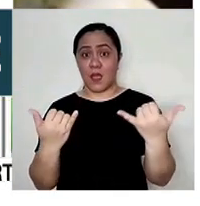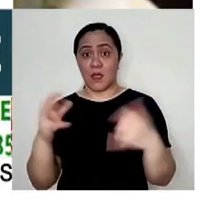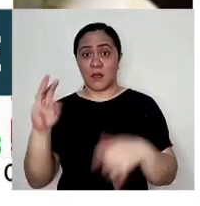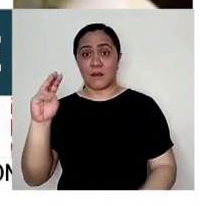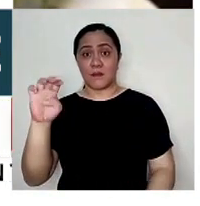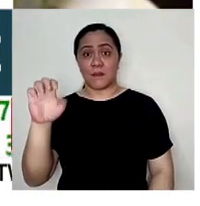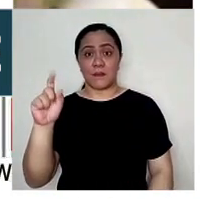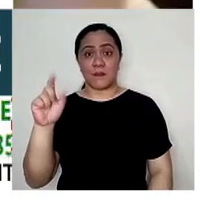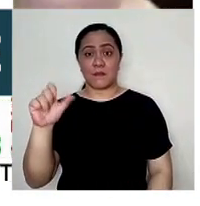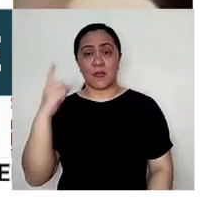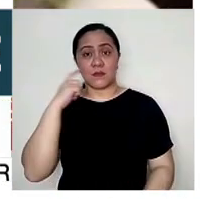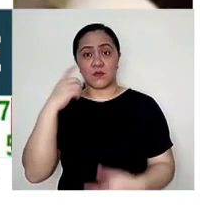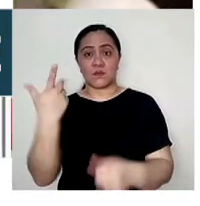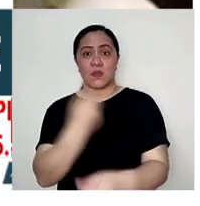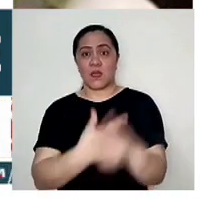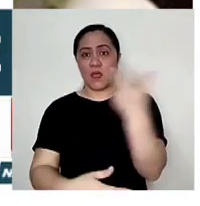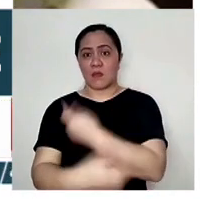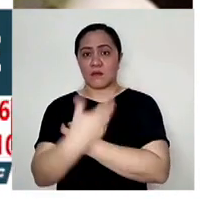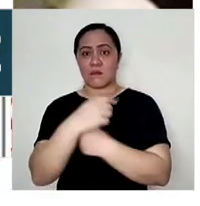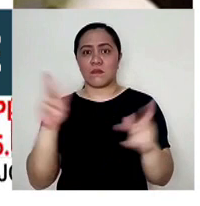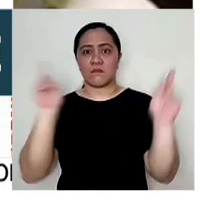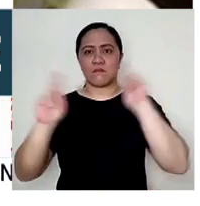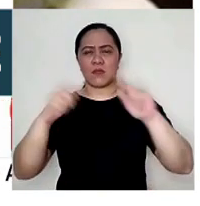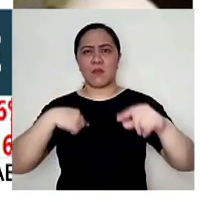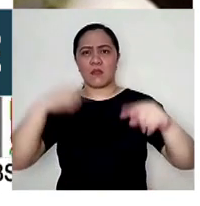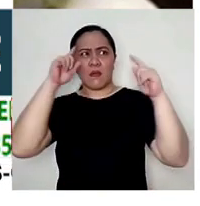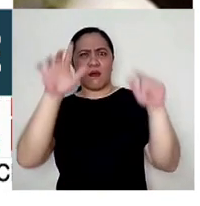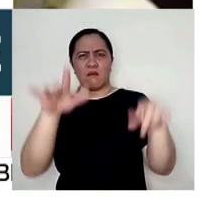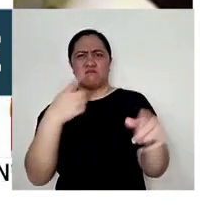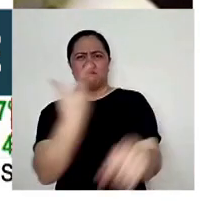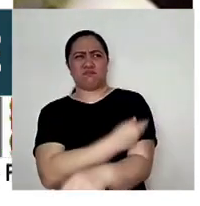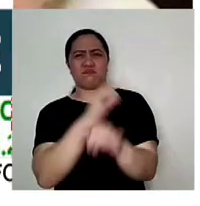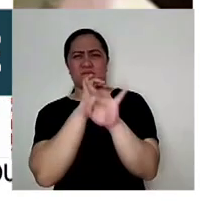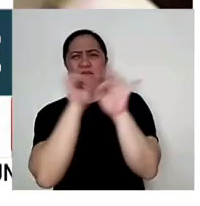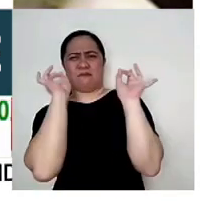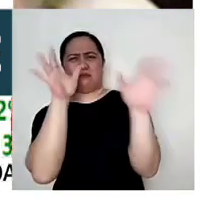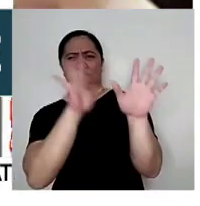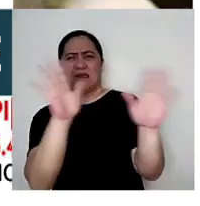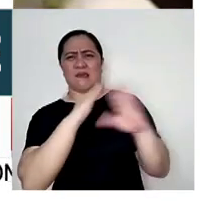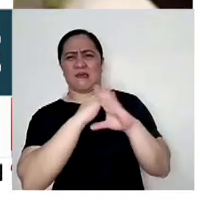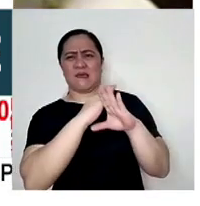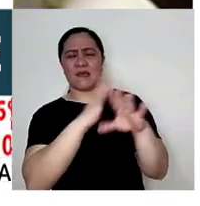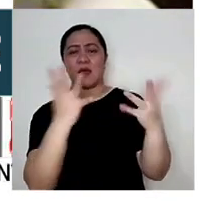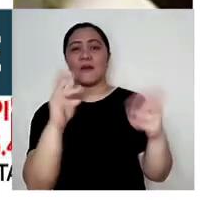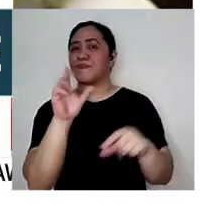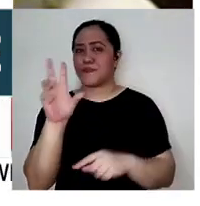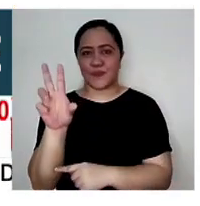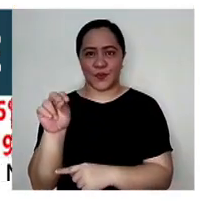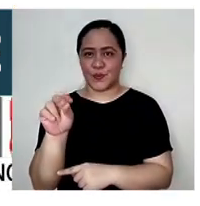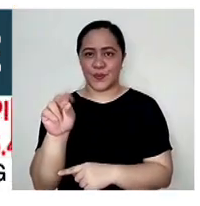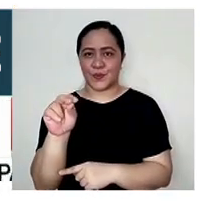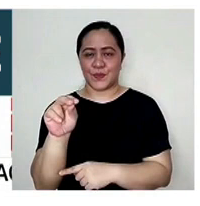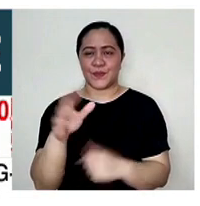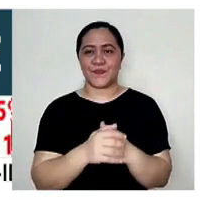of the Dengvax, because people thought vaccines do harm. It does not. Yeah, vaccines are safe. So, vaccines are effective. Yeah, so Dr.